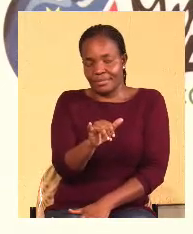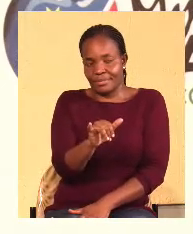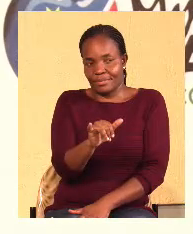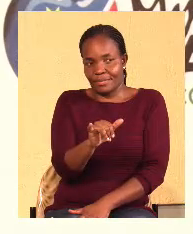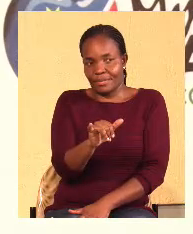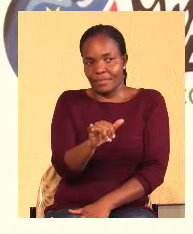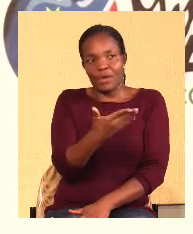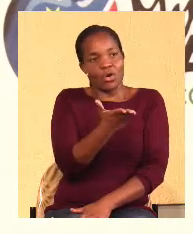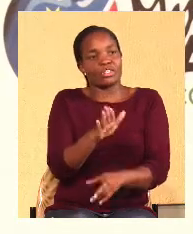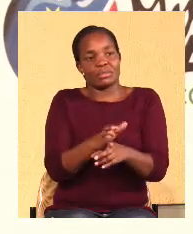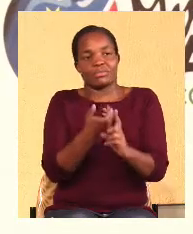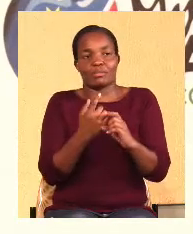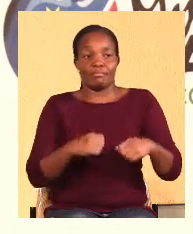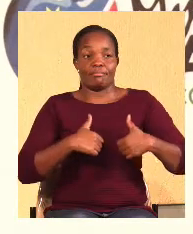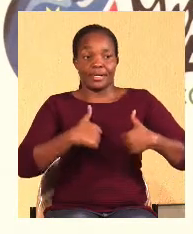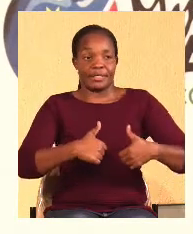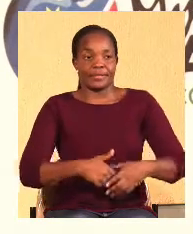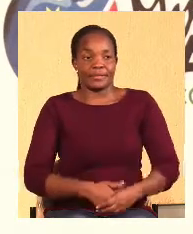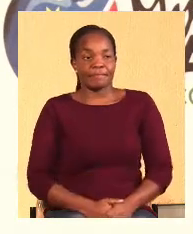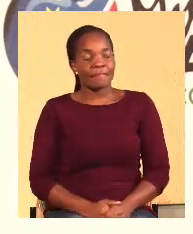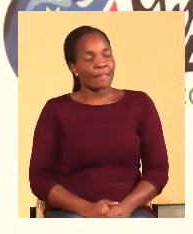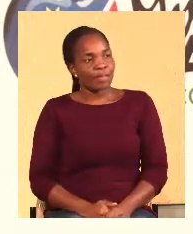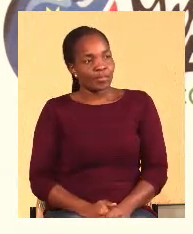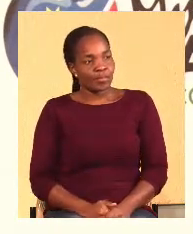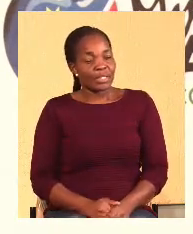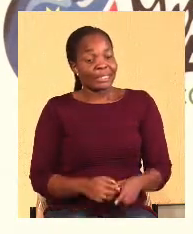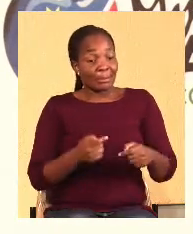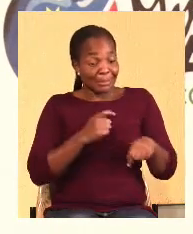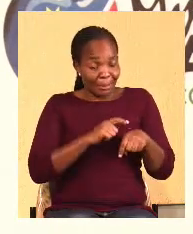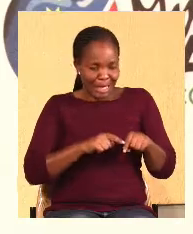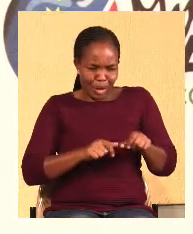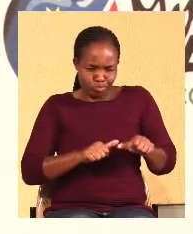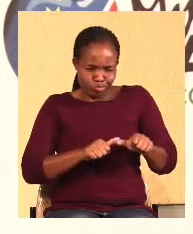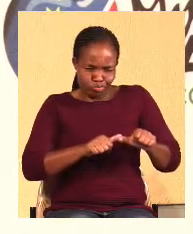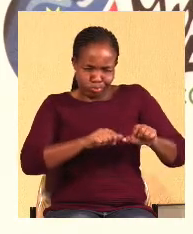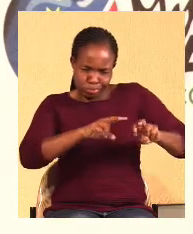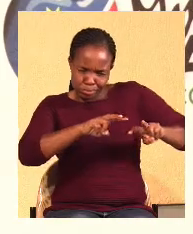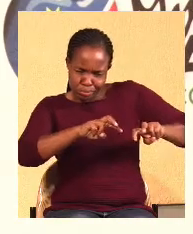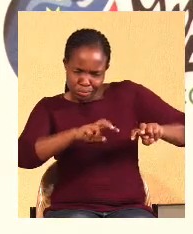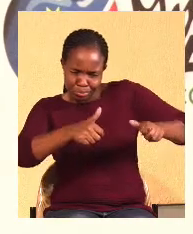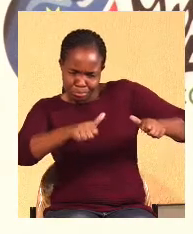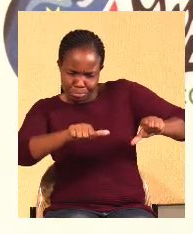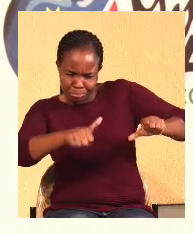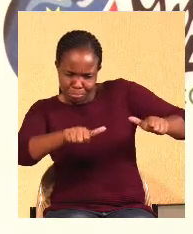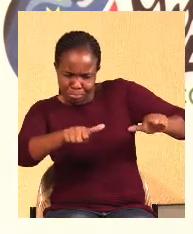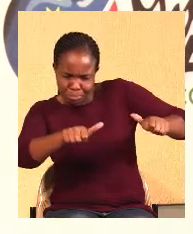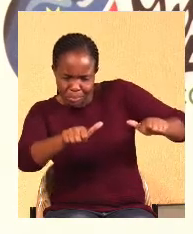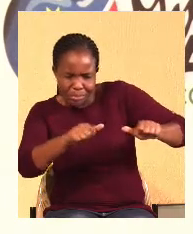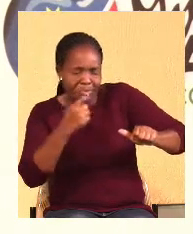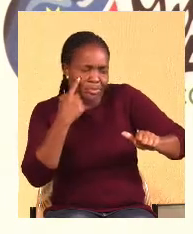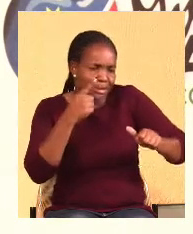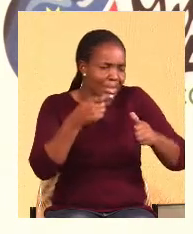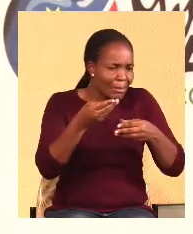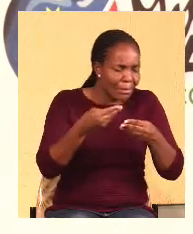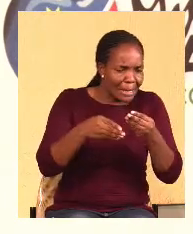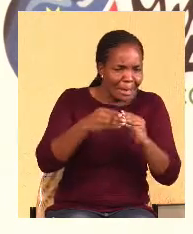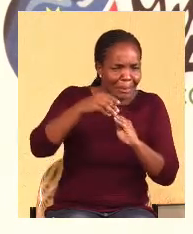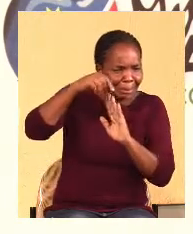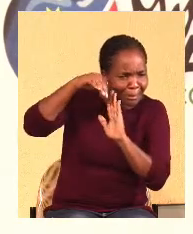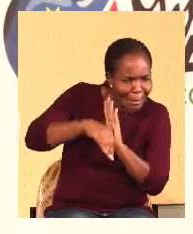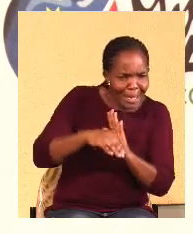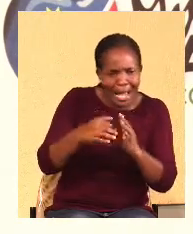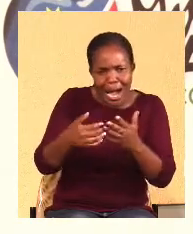same time, as I say, there's also an ongoing assessment looking at the economic impact and see how best can we then also face in